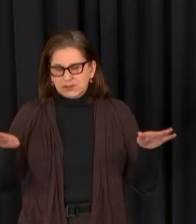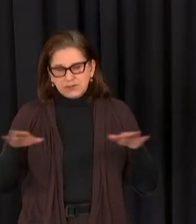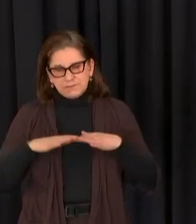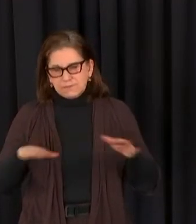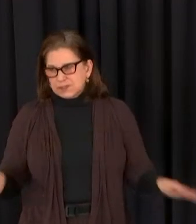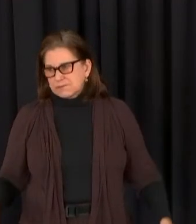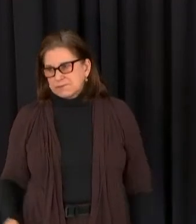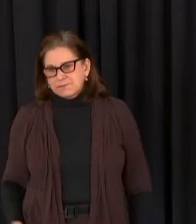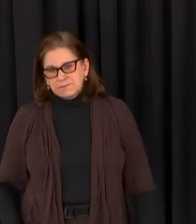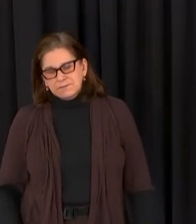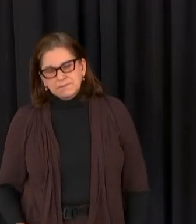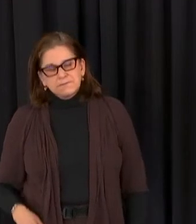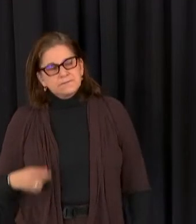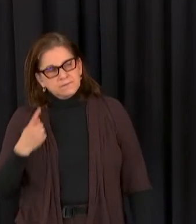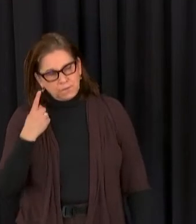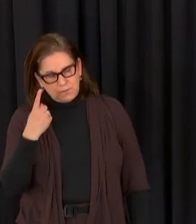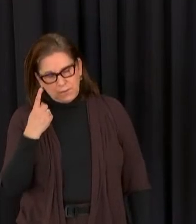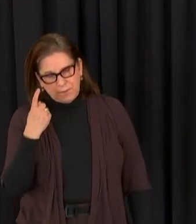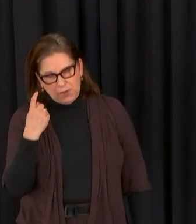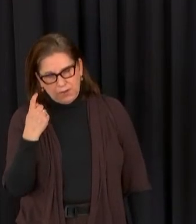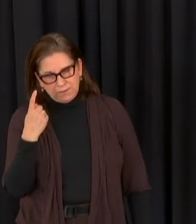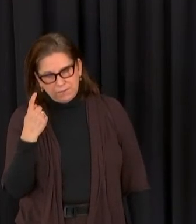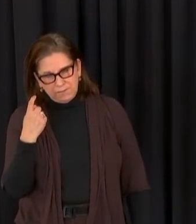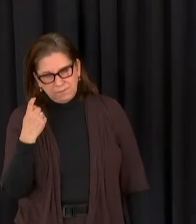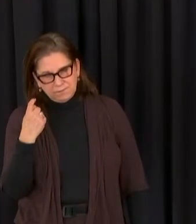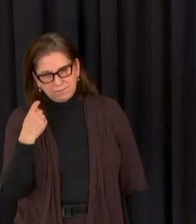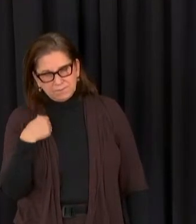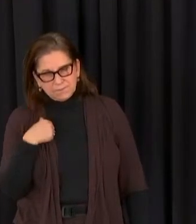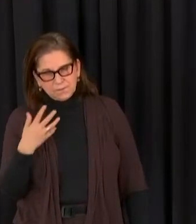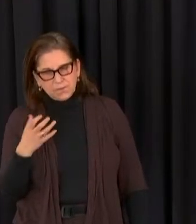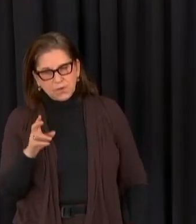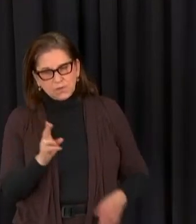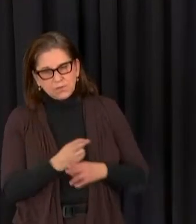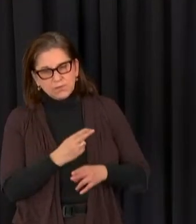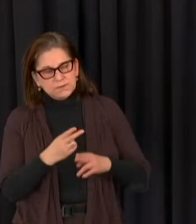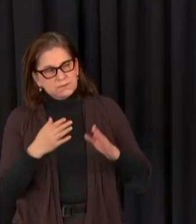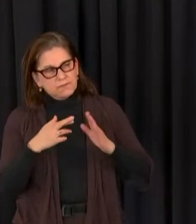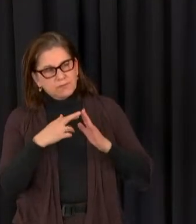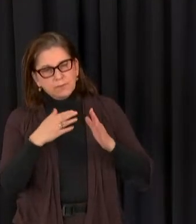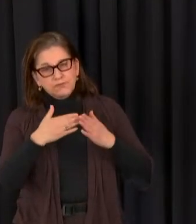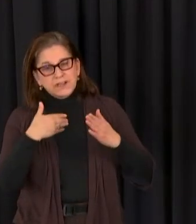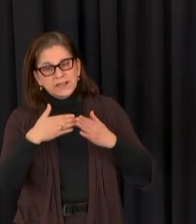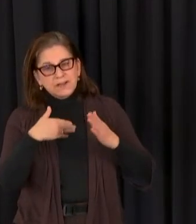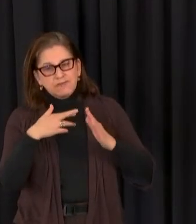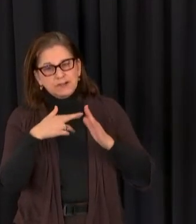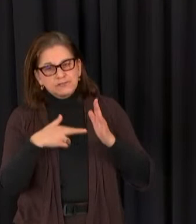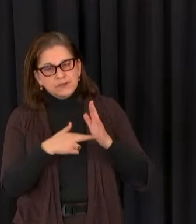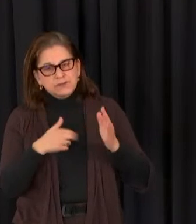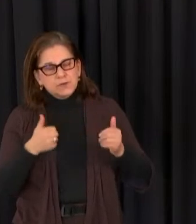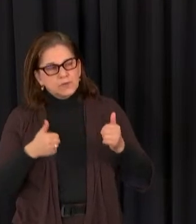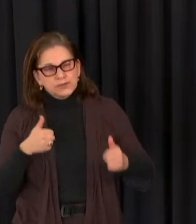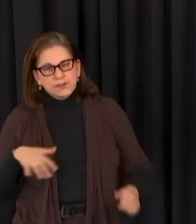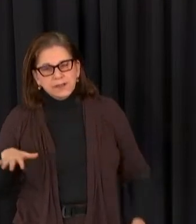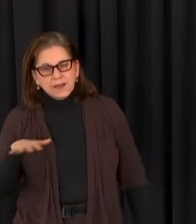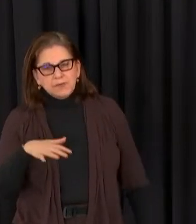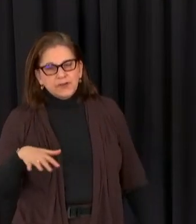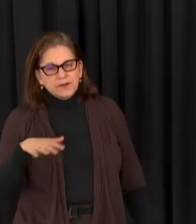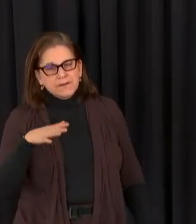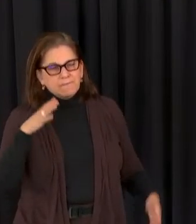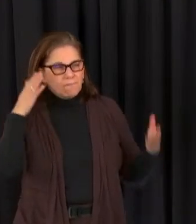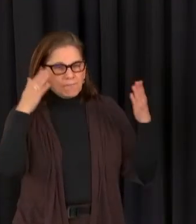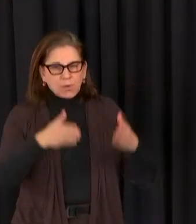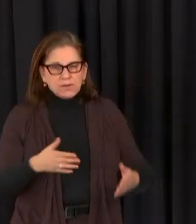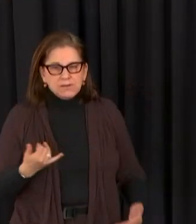that DC Health wants to use the pre-registration to be able to see which neighborhoods it might need to target. For example,